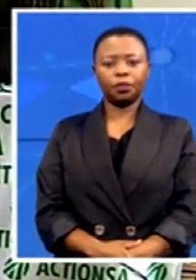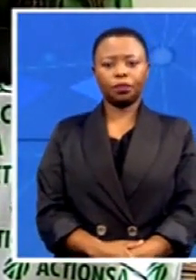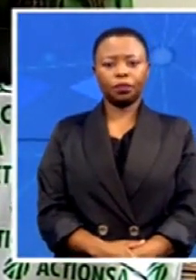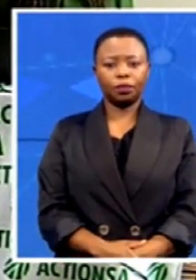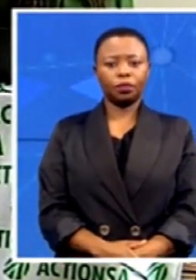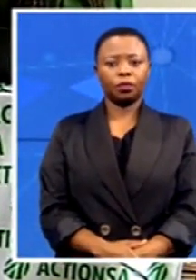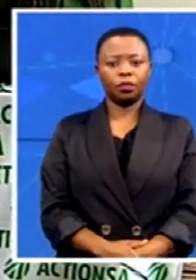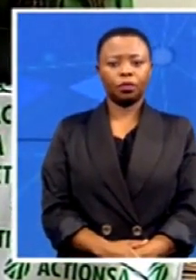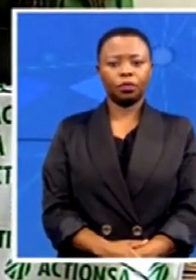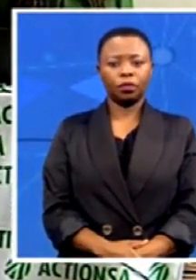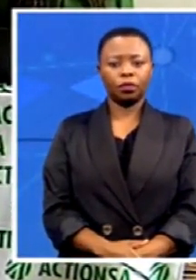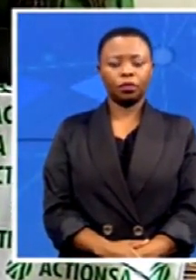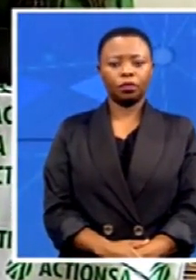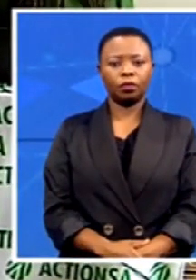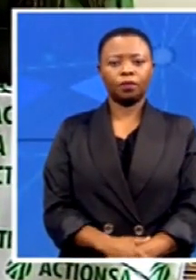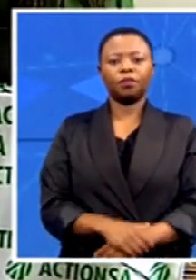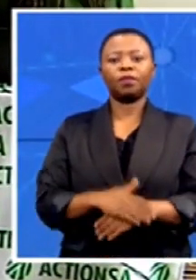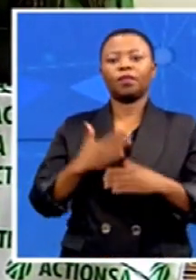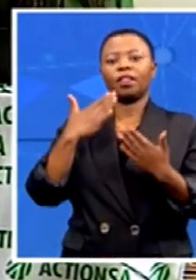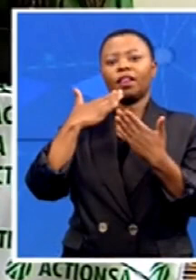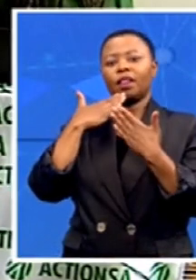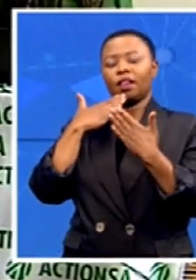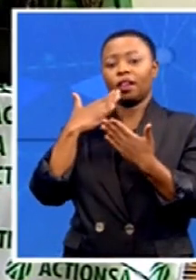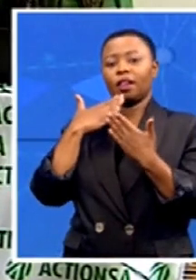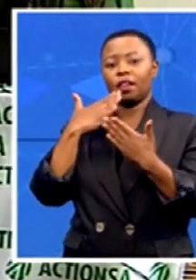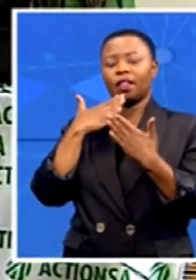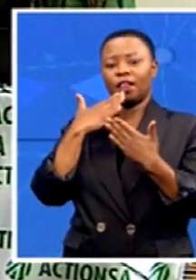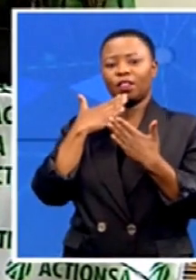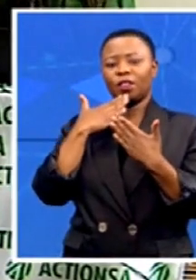Thank you, Michael, and good morning, everyone.